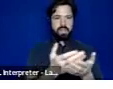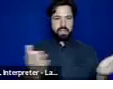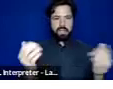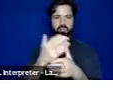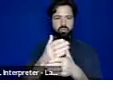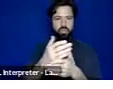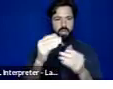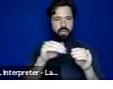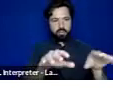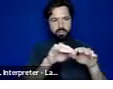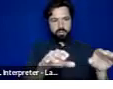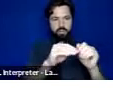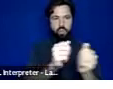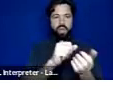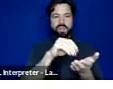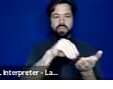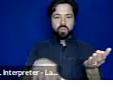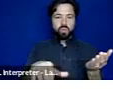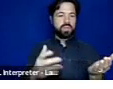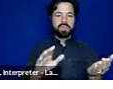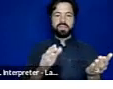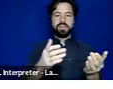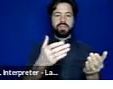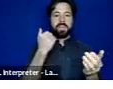share information with your students in the best way possible.